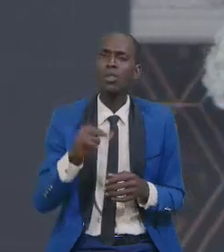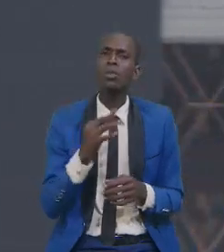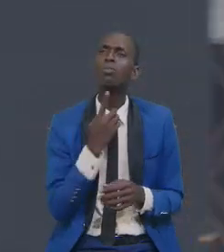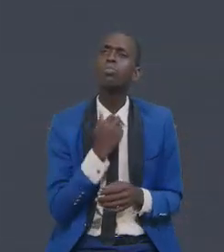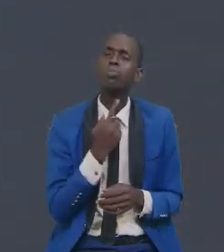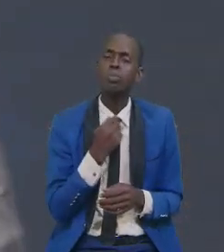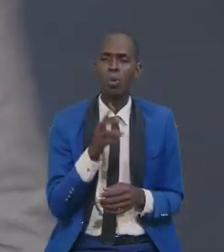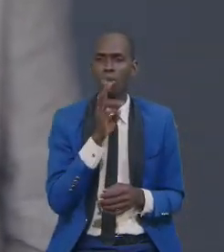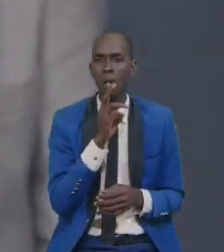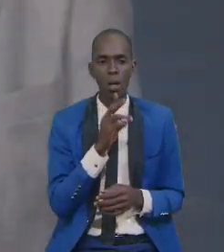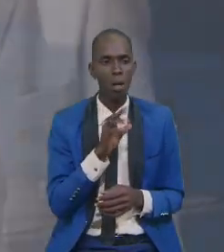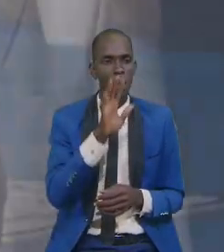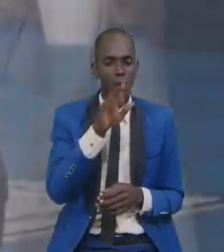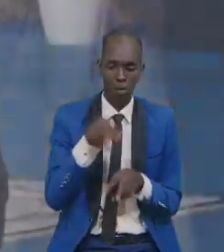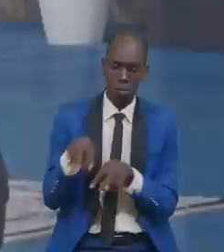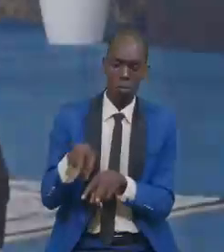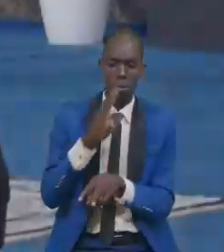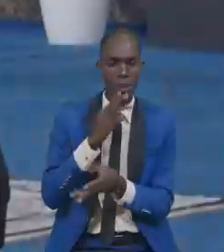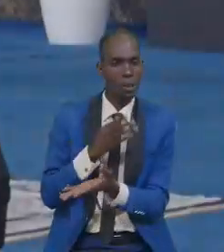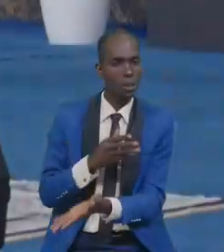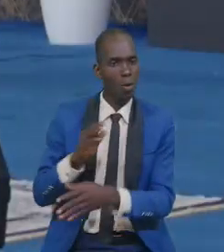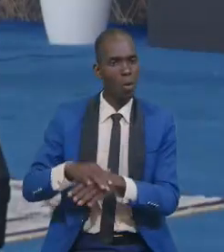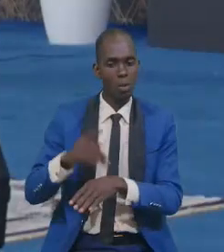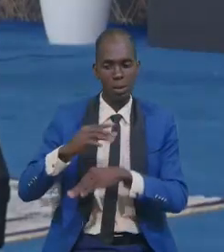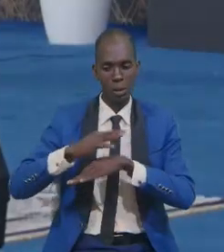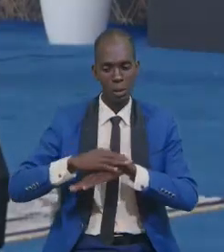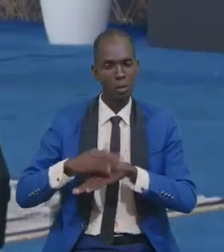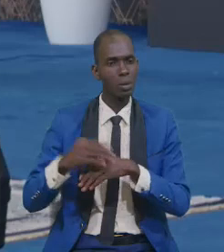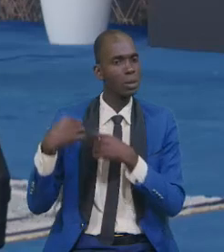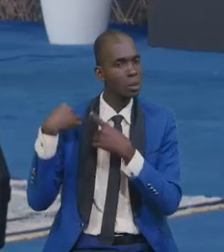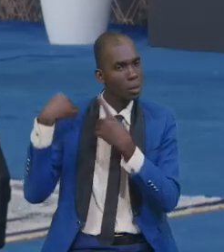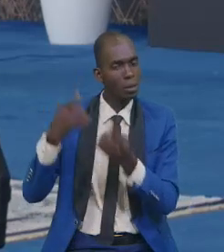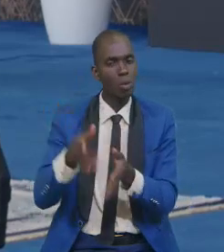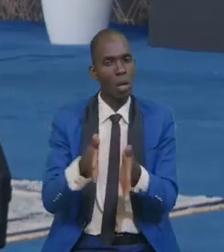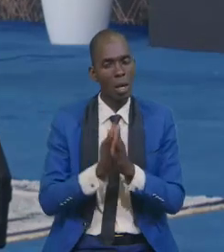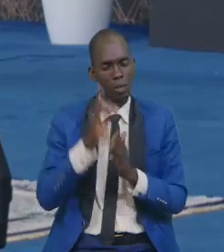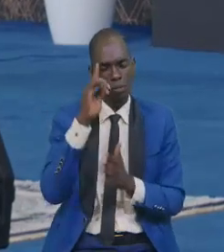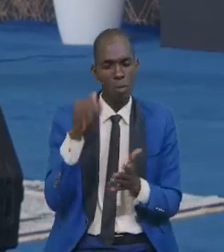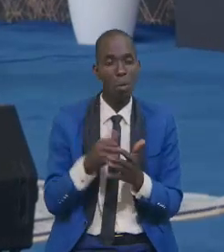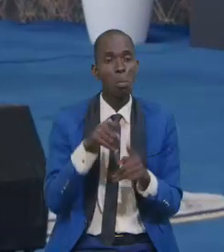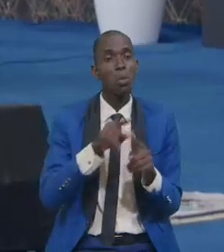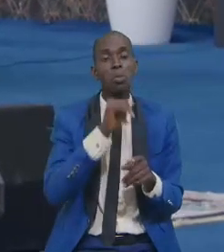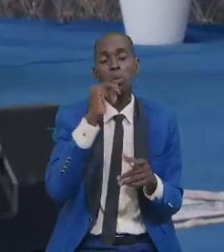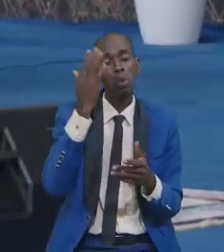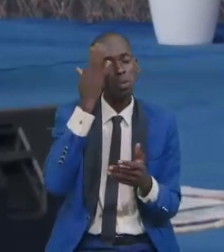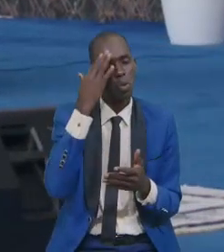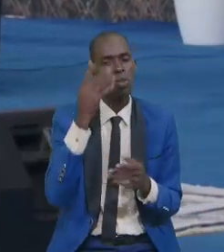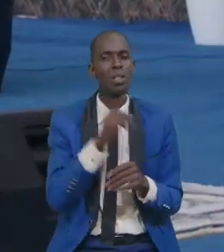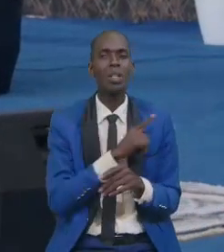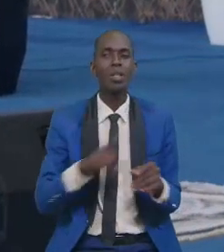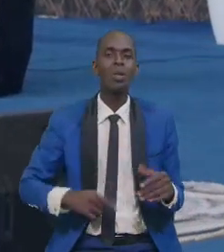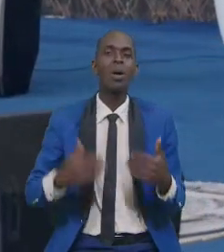said, but it's there. I put it there from the moment you spoke, but you didn't know. The Lord has